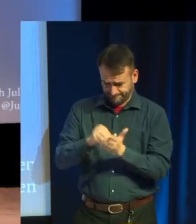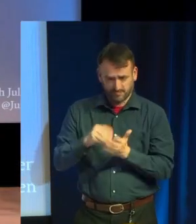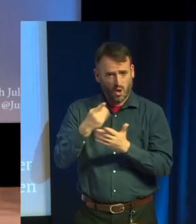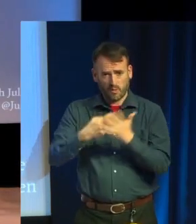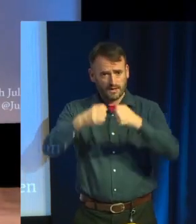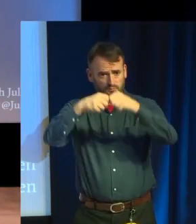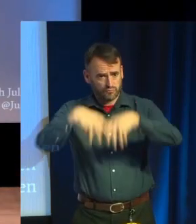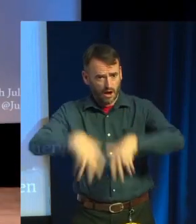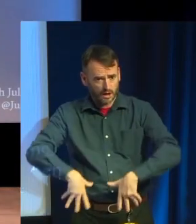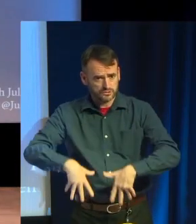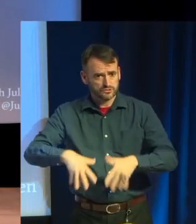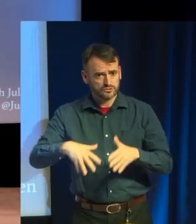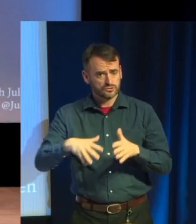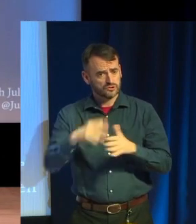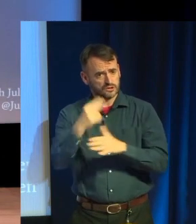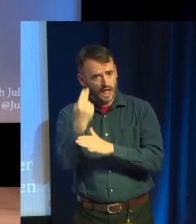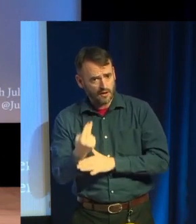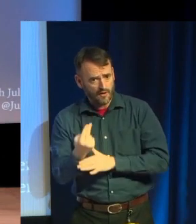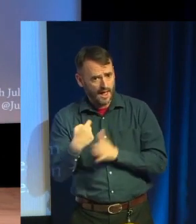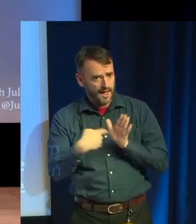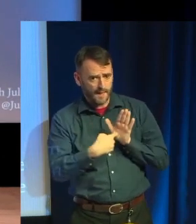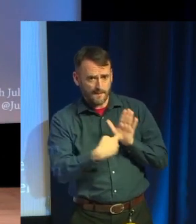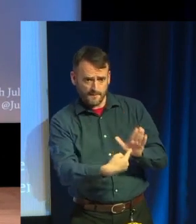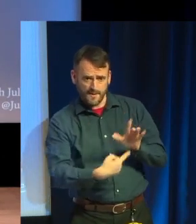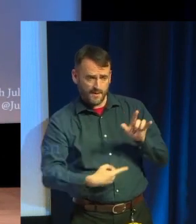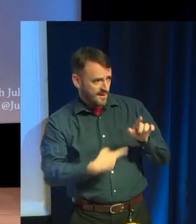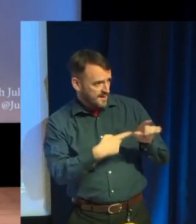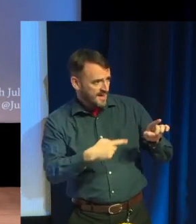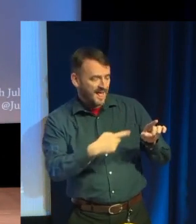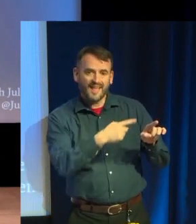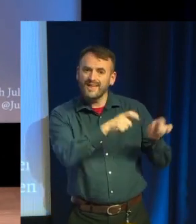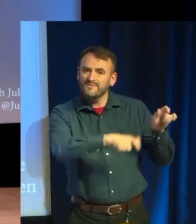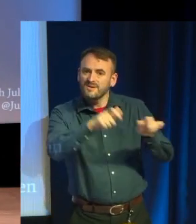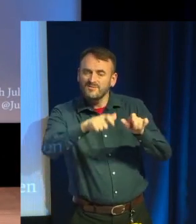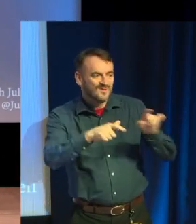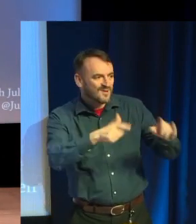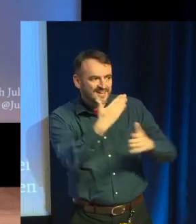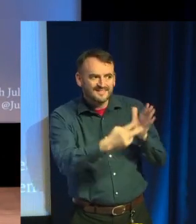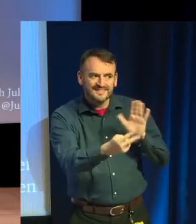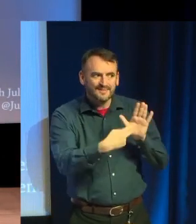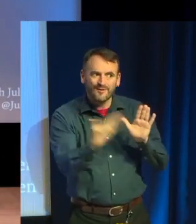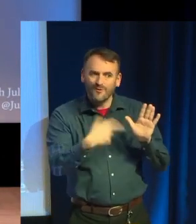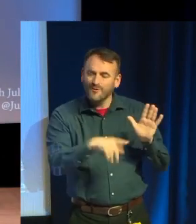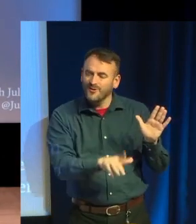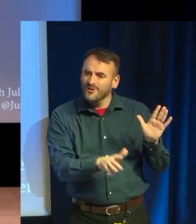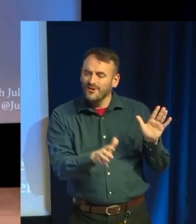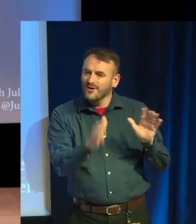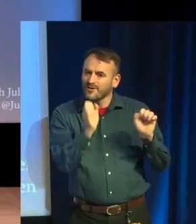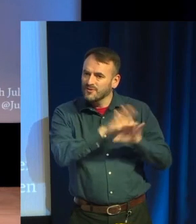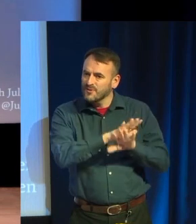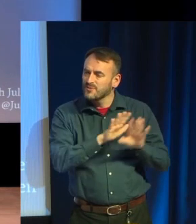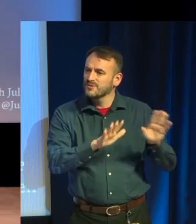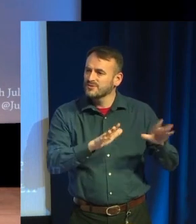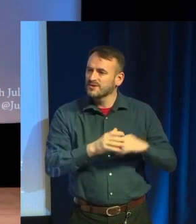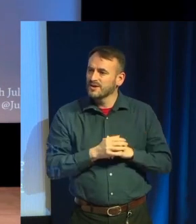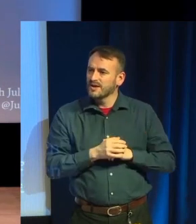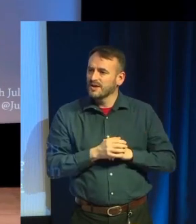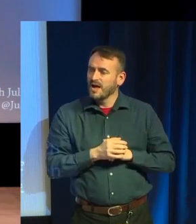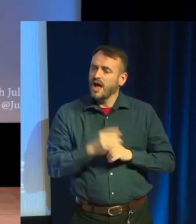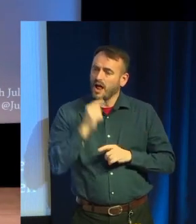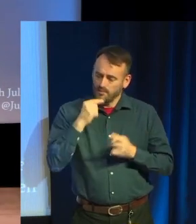no way of really showing that to people who don't use that tool. And I'll also go in a bit about